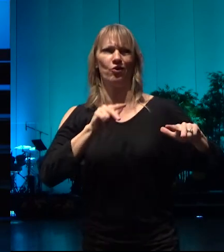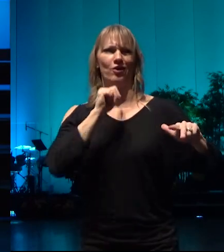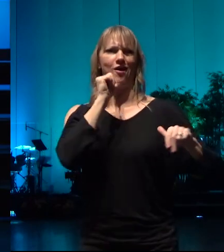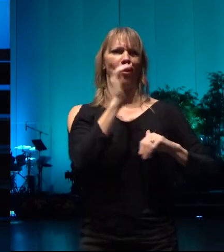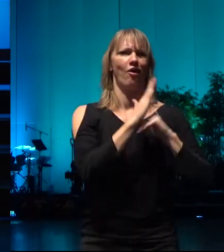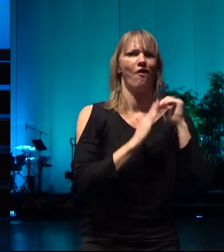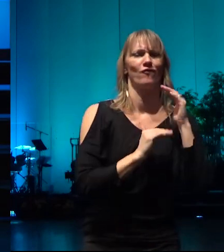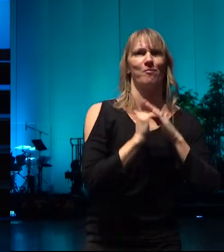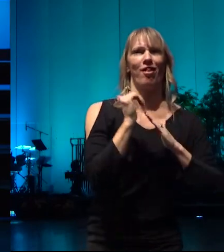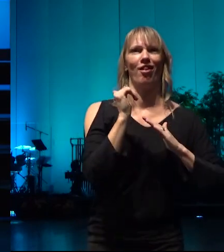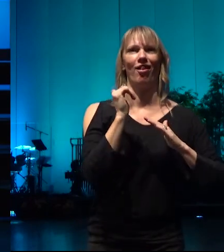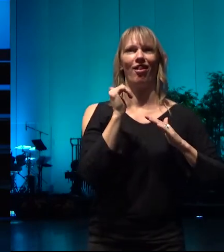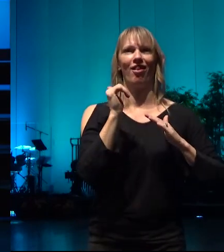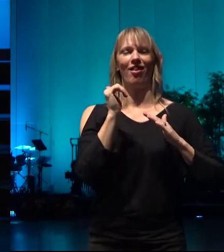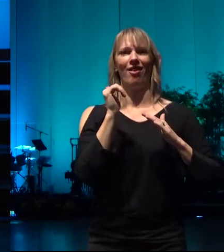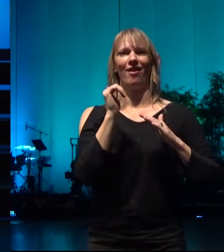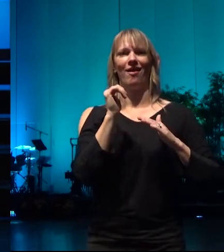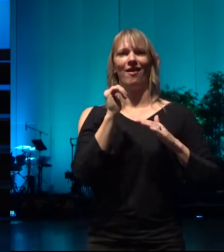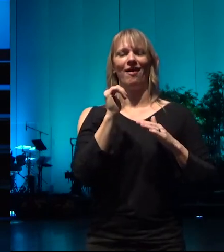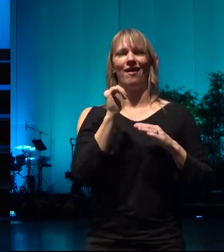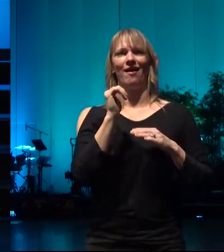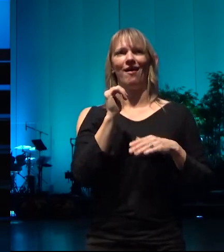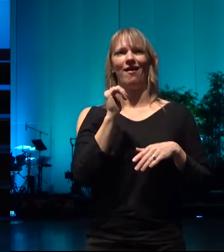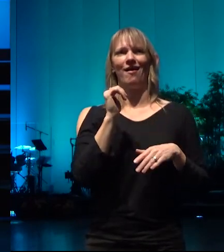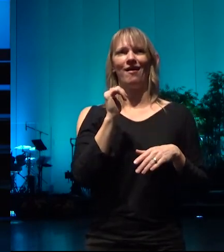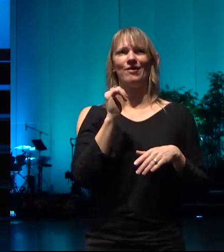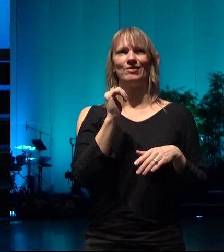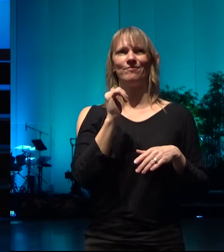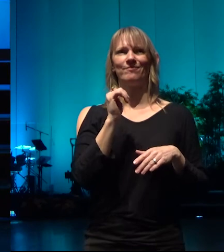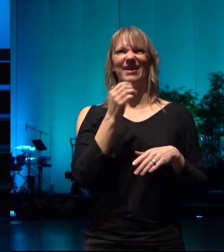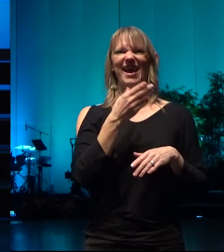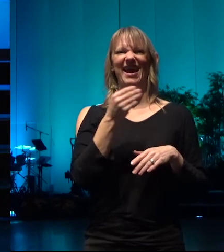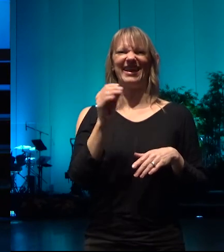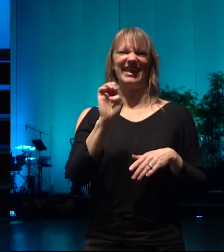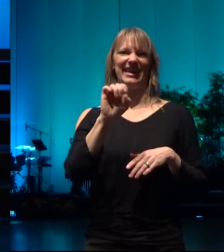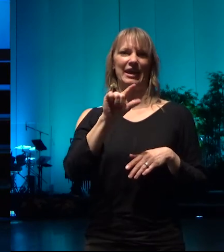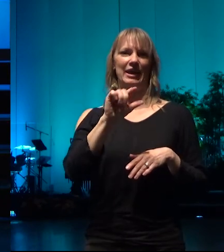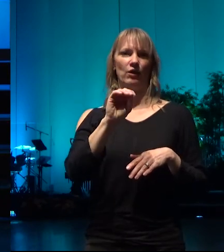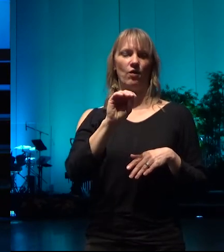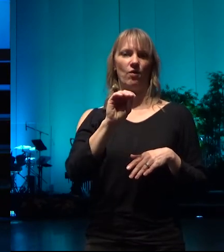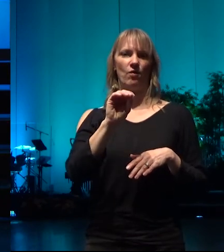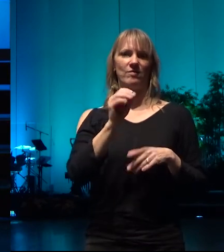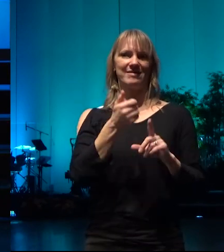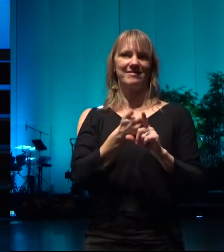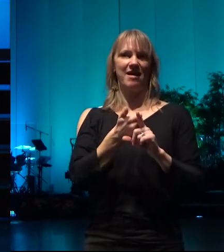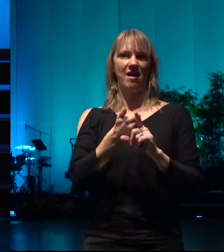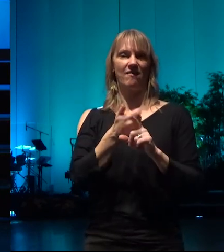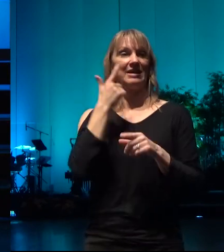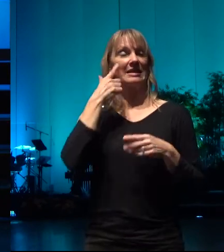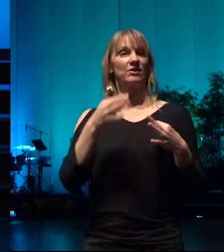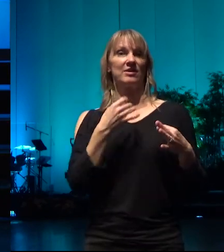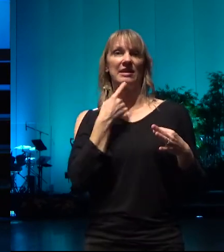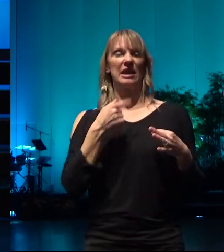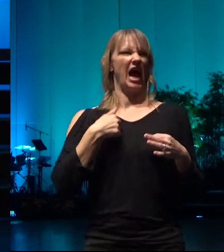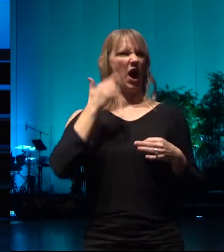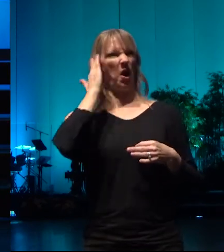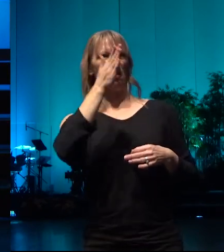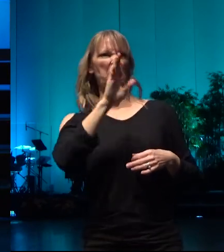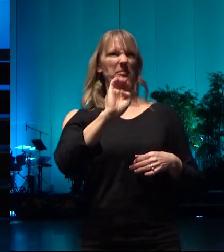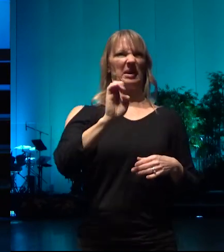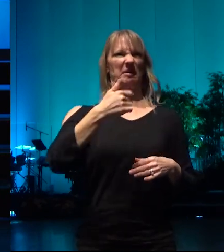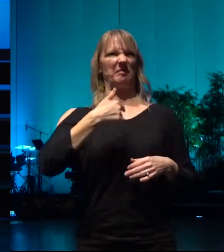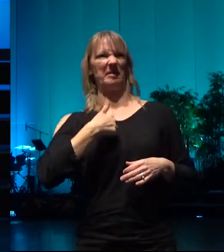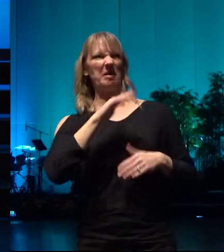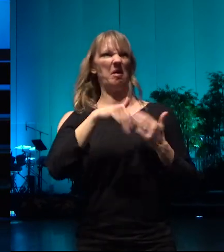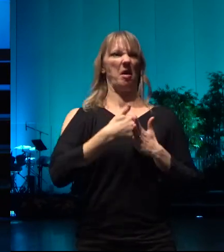awkward and uncomfortable, and also full of what I call our ego self. It's a decision where we say, I'm going